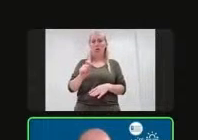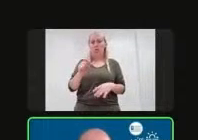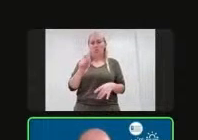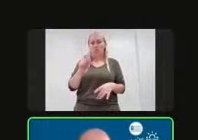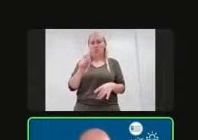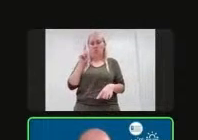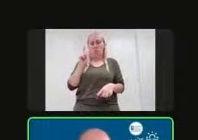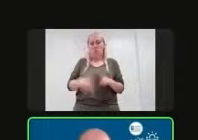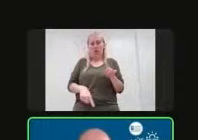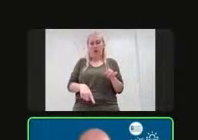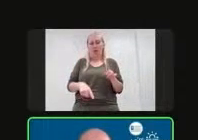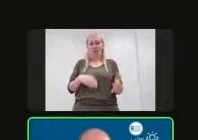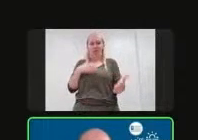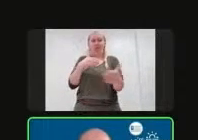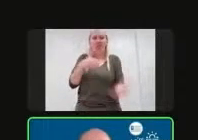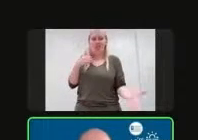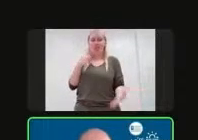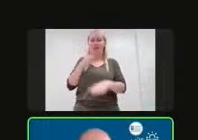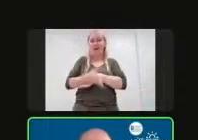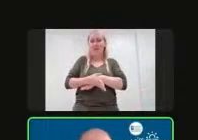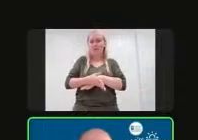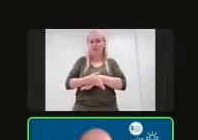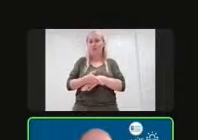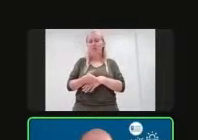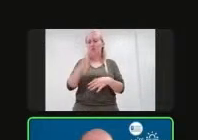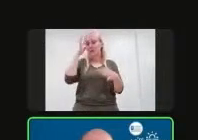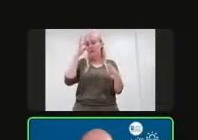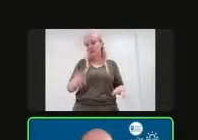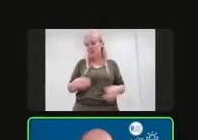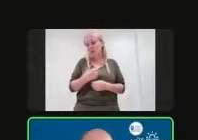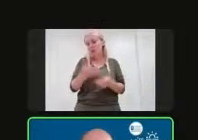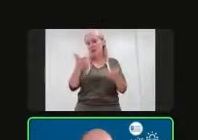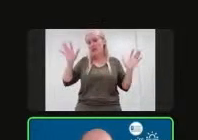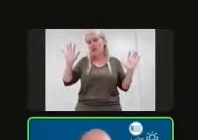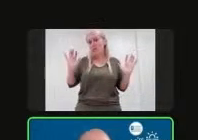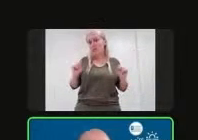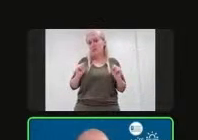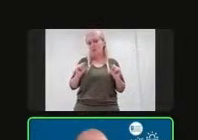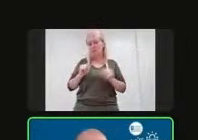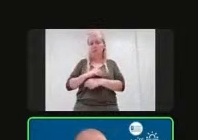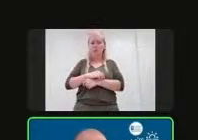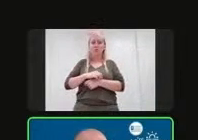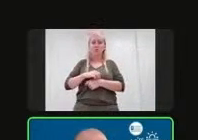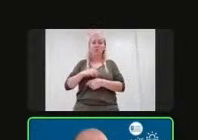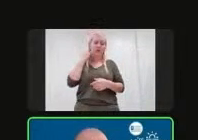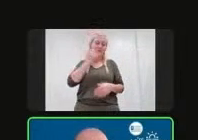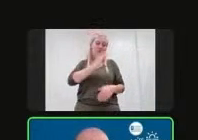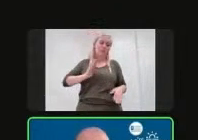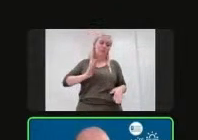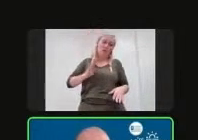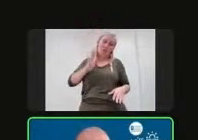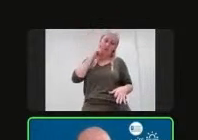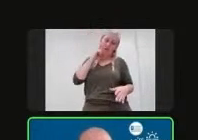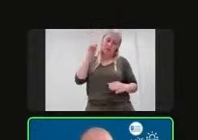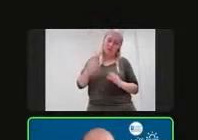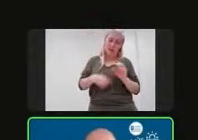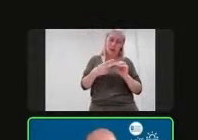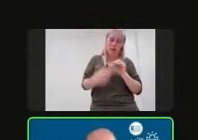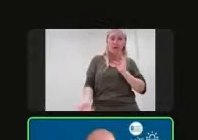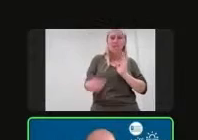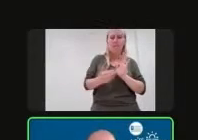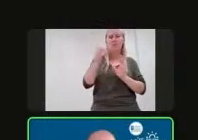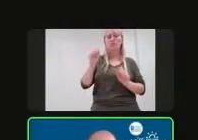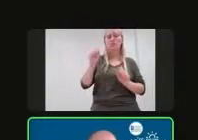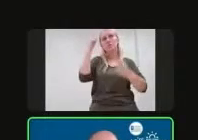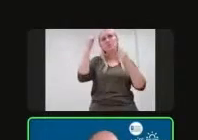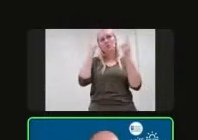it after the fact because the decision's been made. Now, if the board takes it back up again, you can reconsider it,